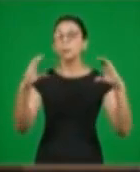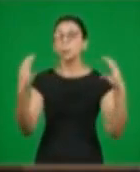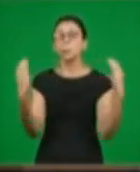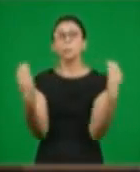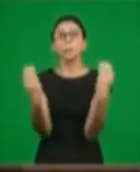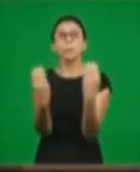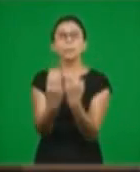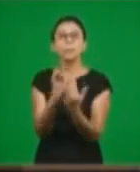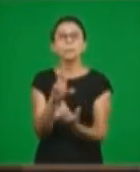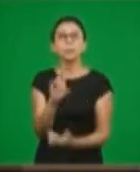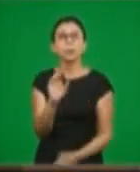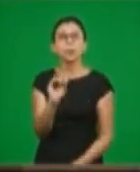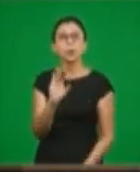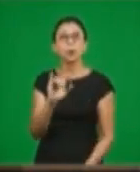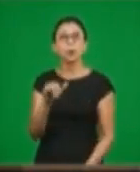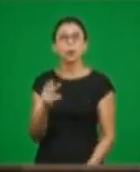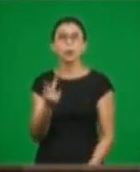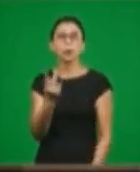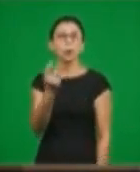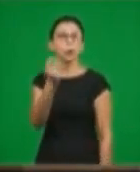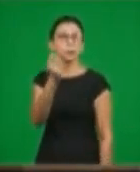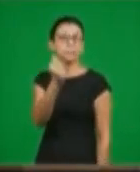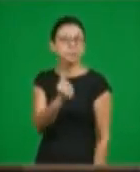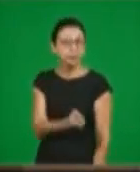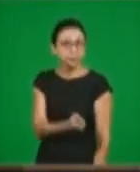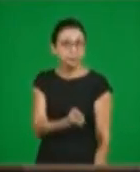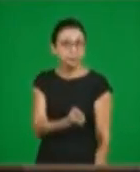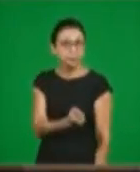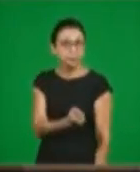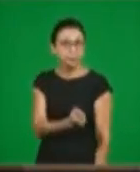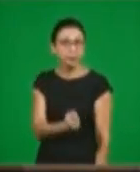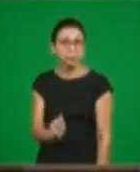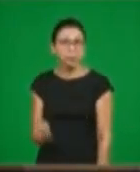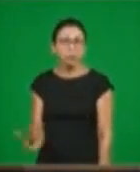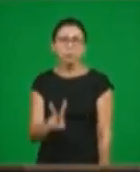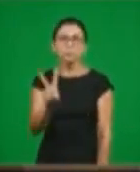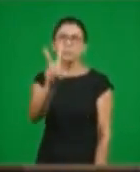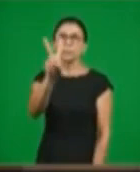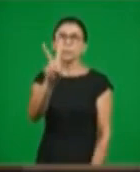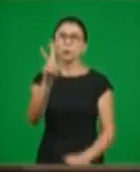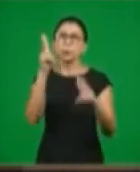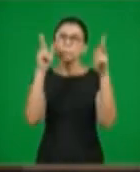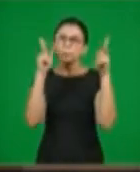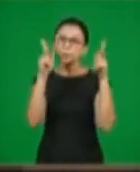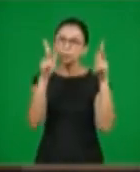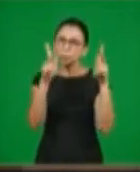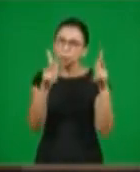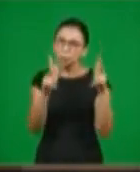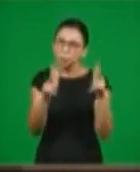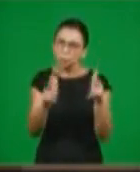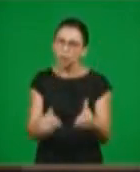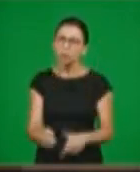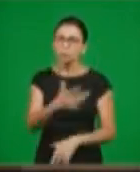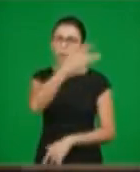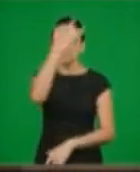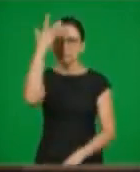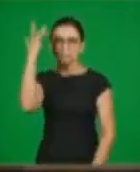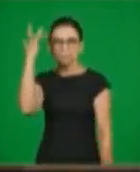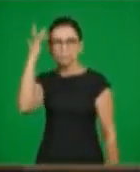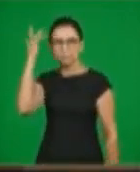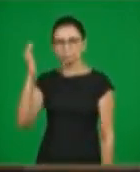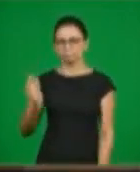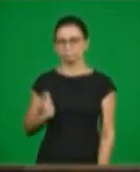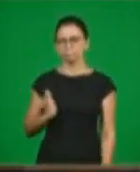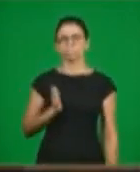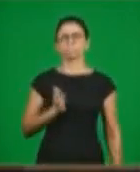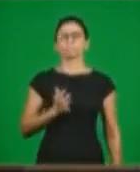The community of Hacinha, it has the same number, it has the same value of the souls that are down